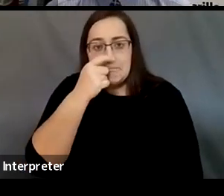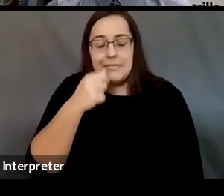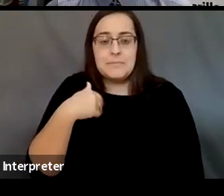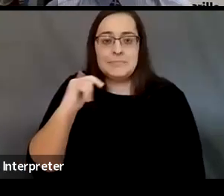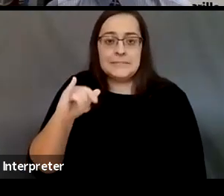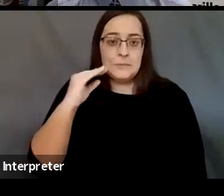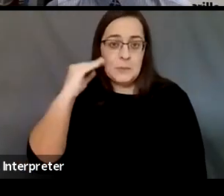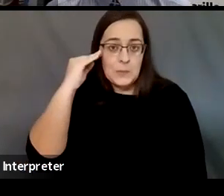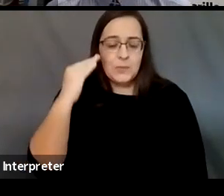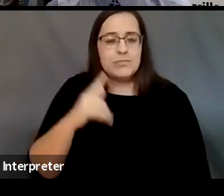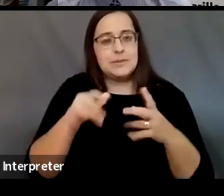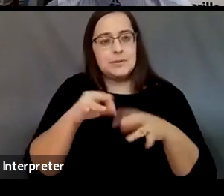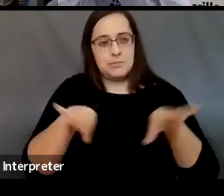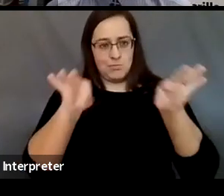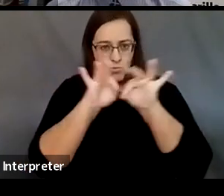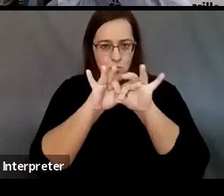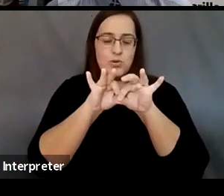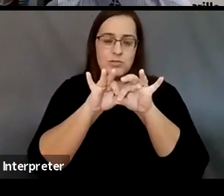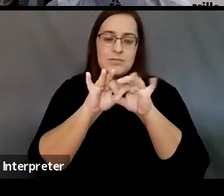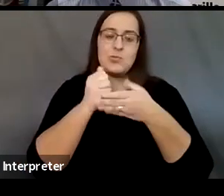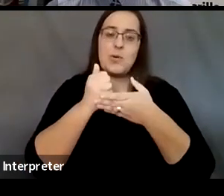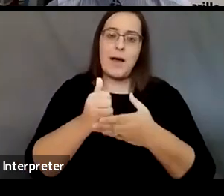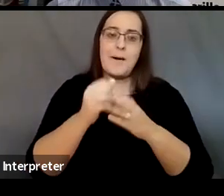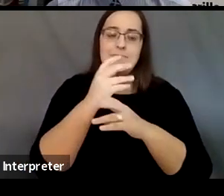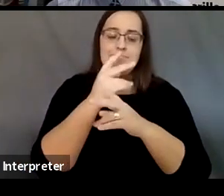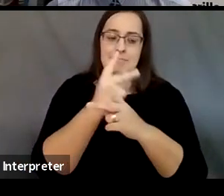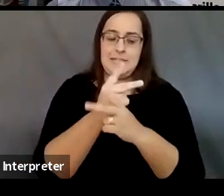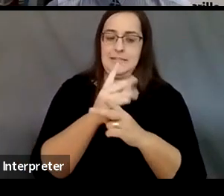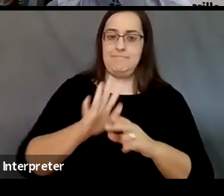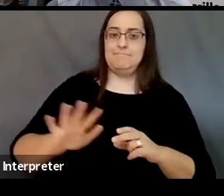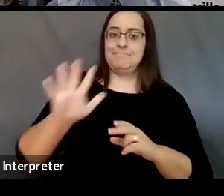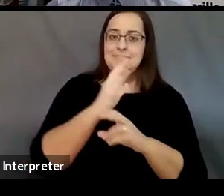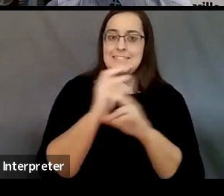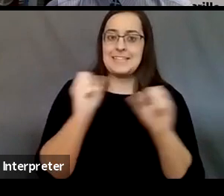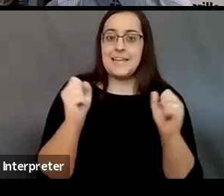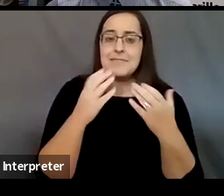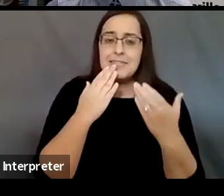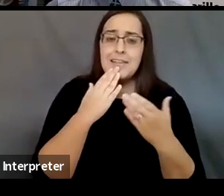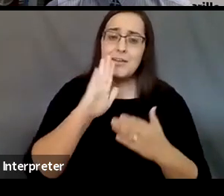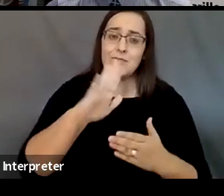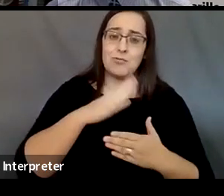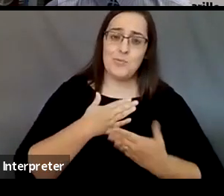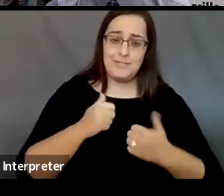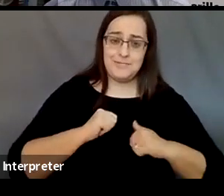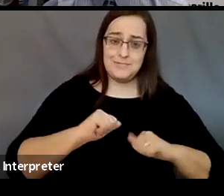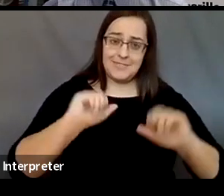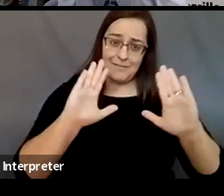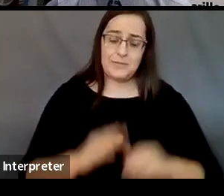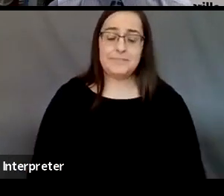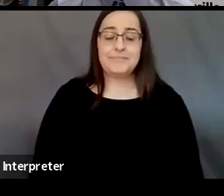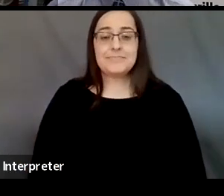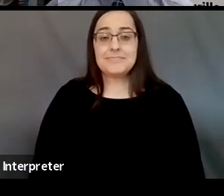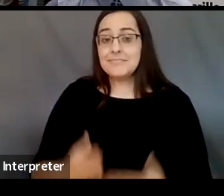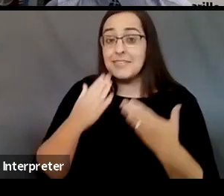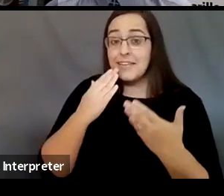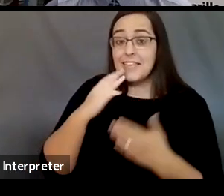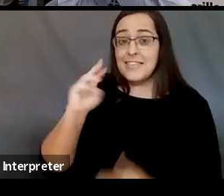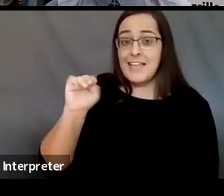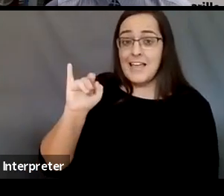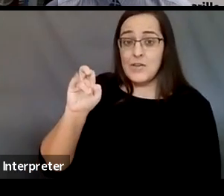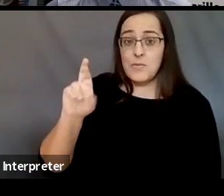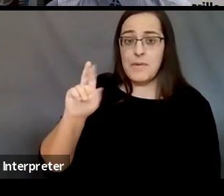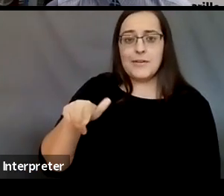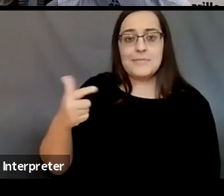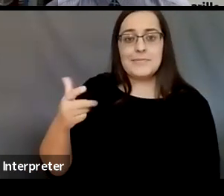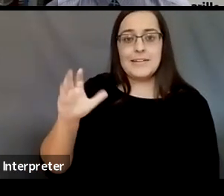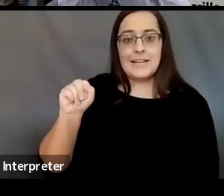it's important for keeping our community safe. So thank you for the sacrifices that you're making. Thank you, Mayor. Let's now go to